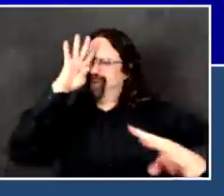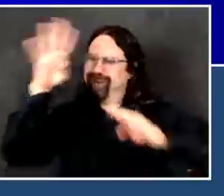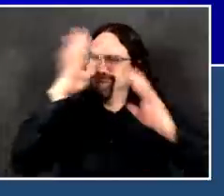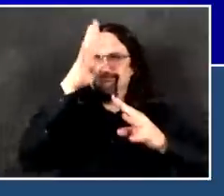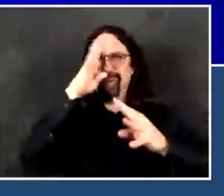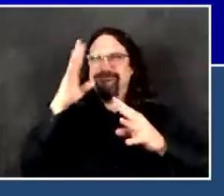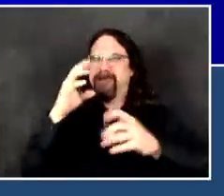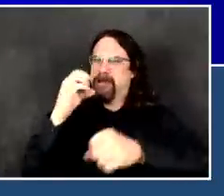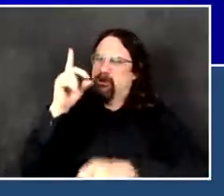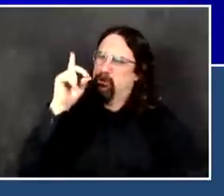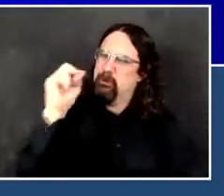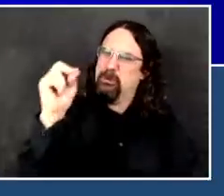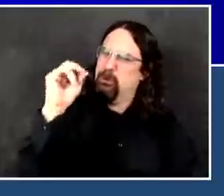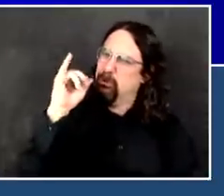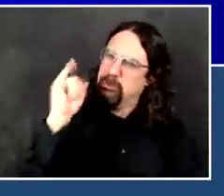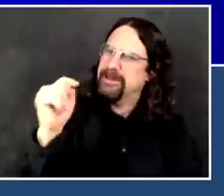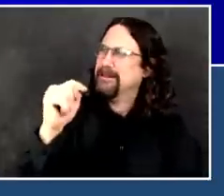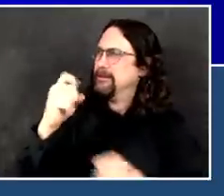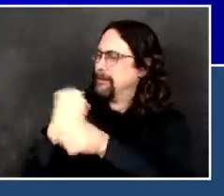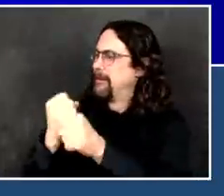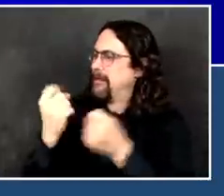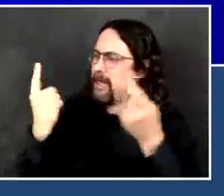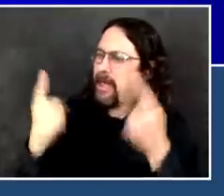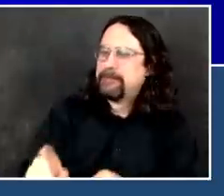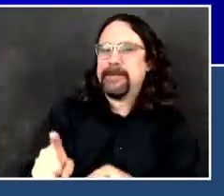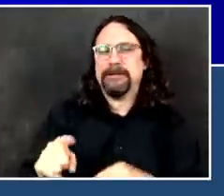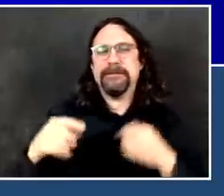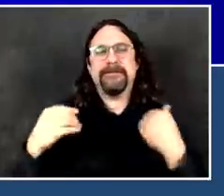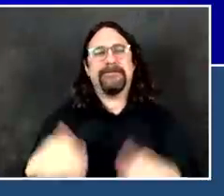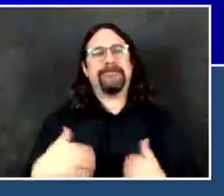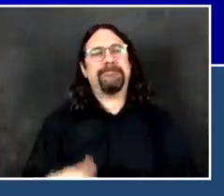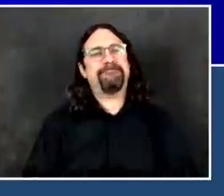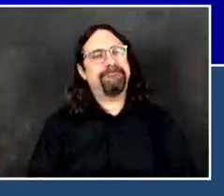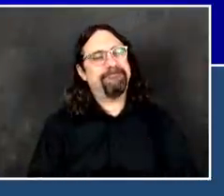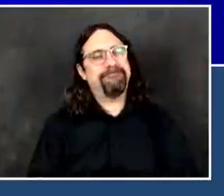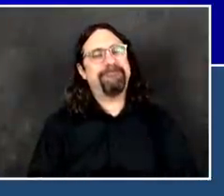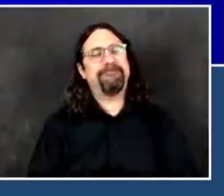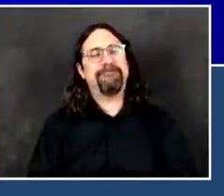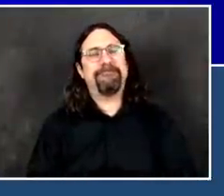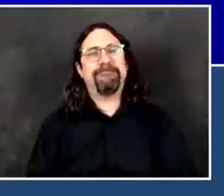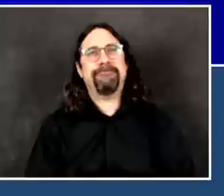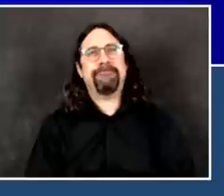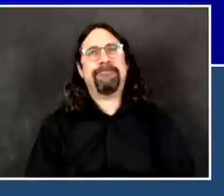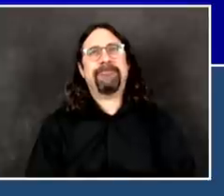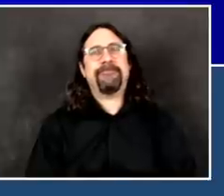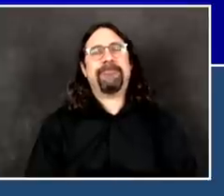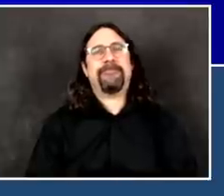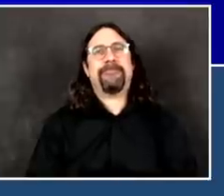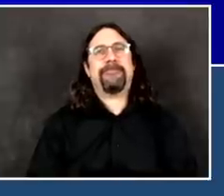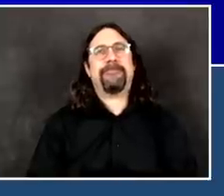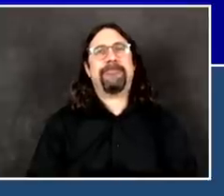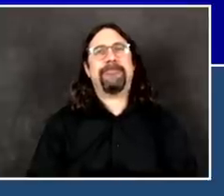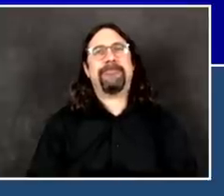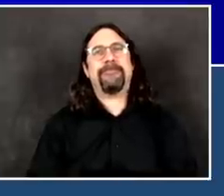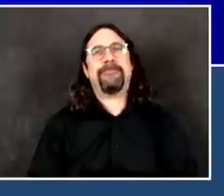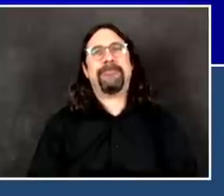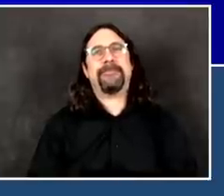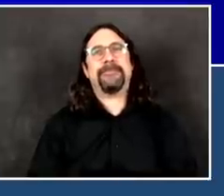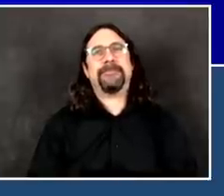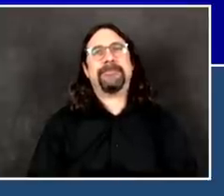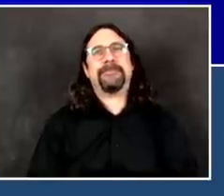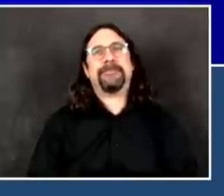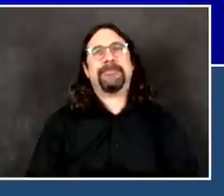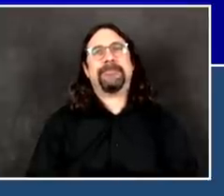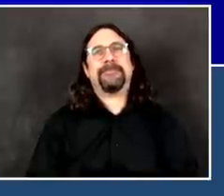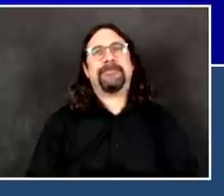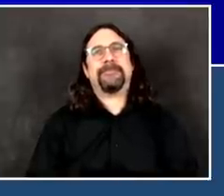literally, people who were part of this effort had to say to themselves, hey, we've never made a ventilator before. We're going to have to figure out how